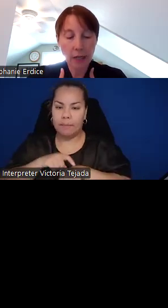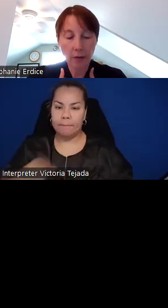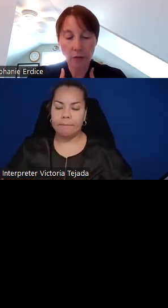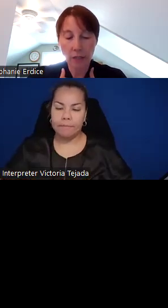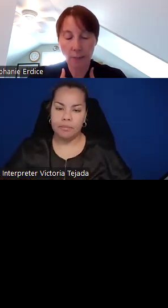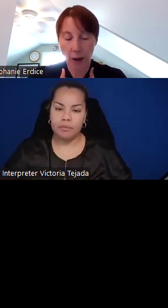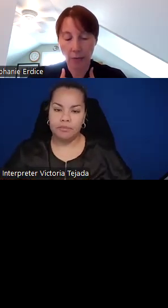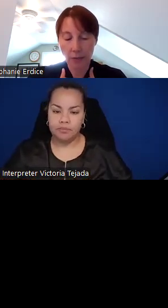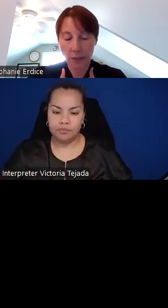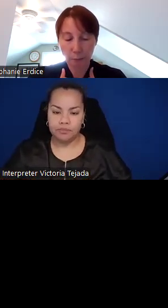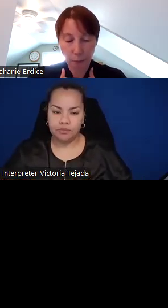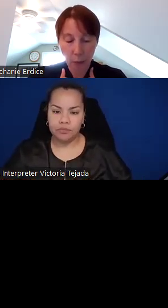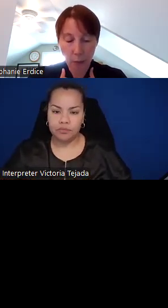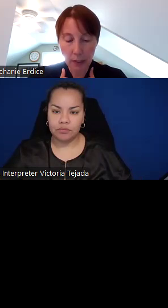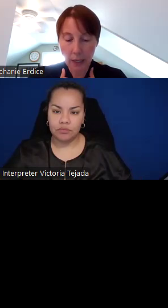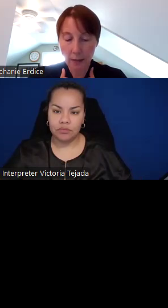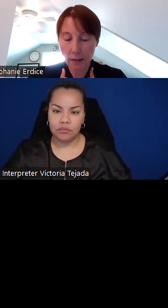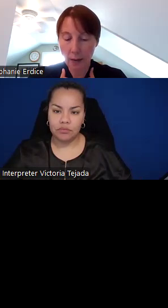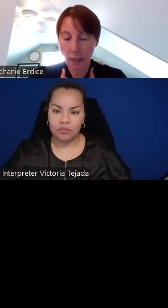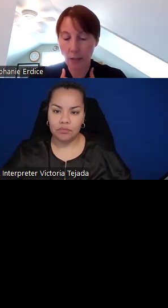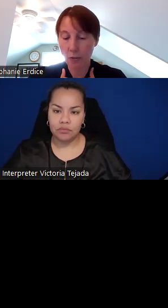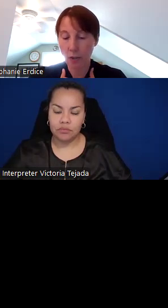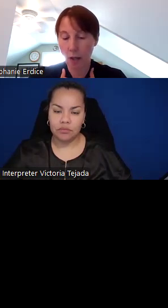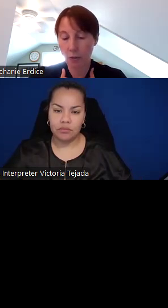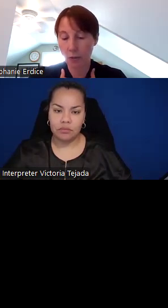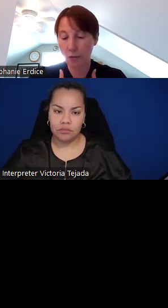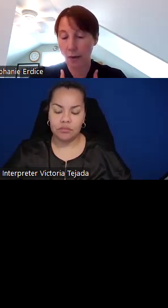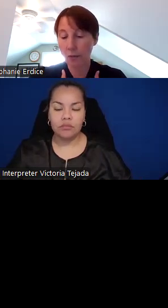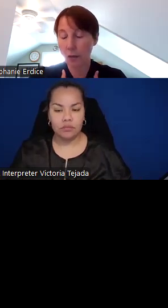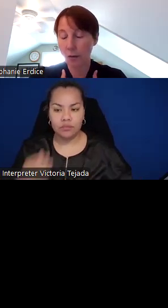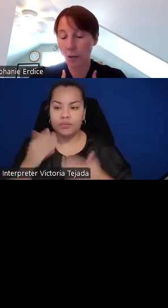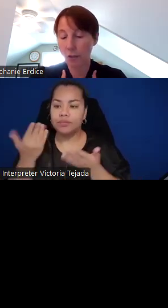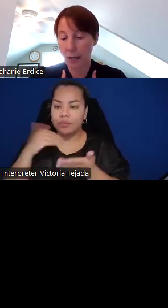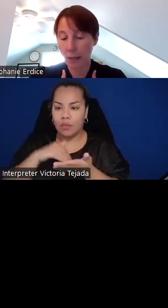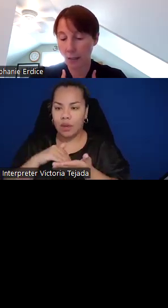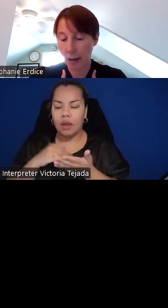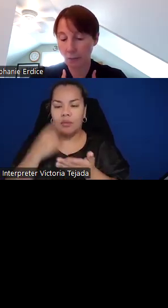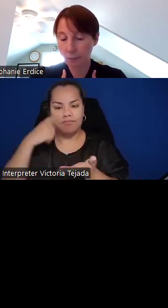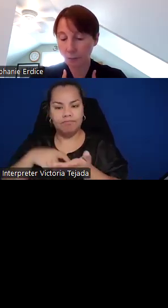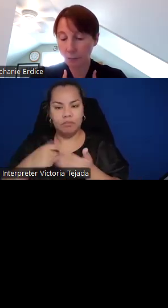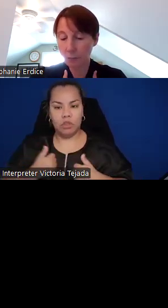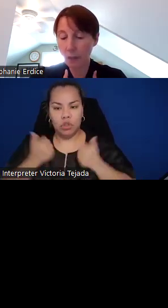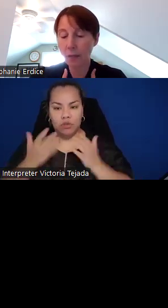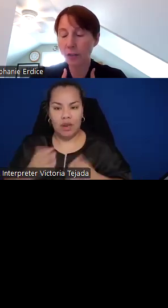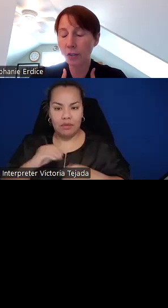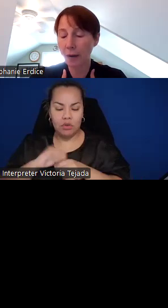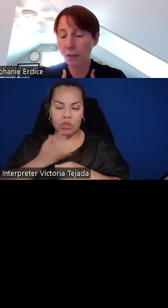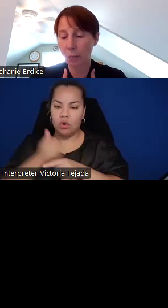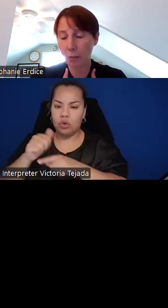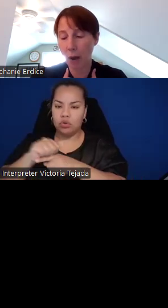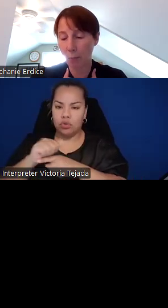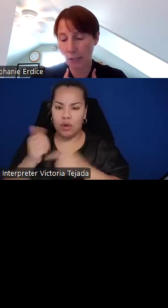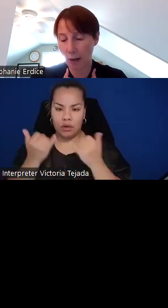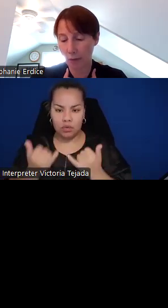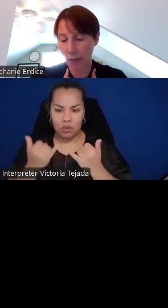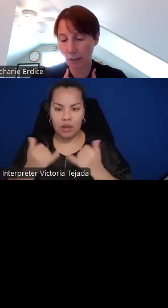And while you're taking those deep breaths, we want to take this time again to acknowledge the survivors that are in our training today and the survivors